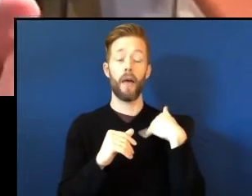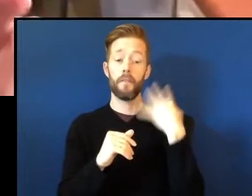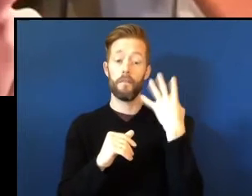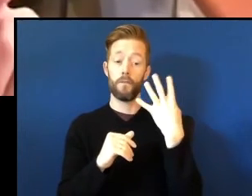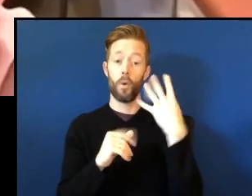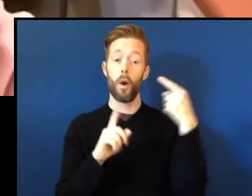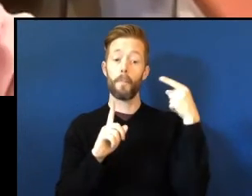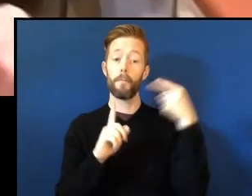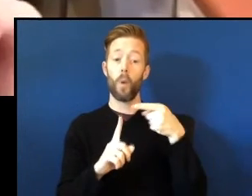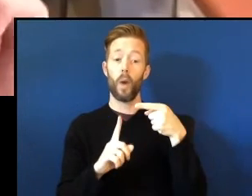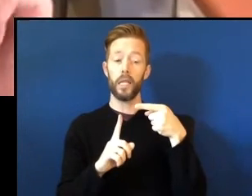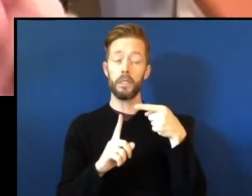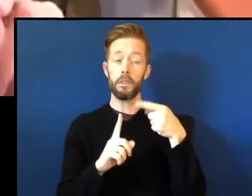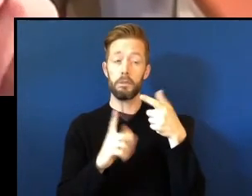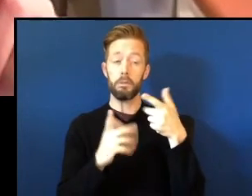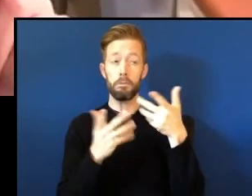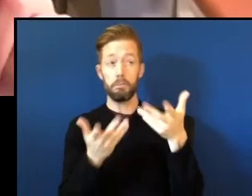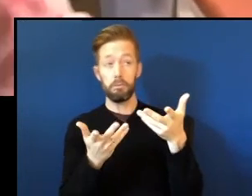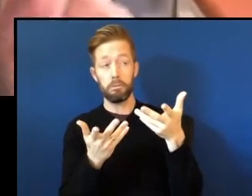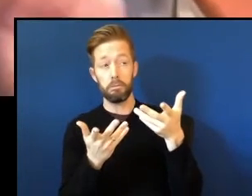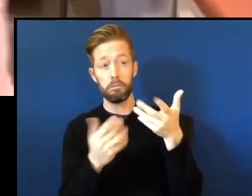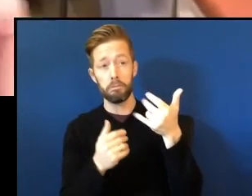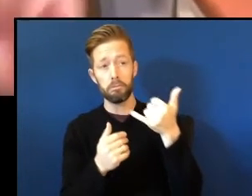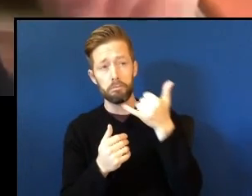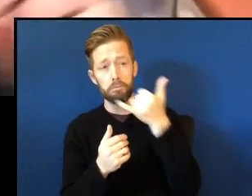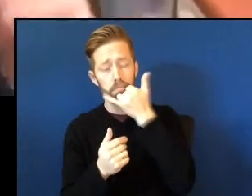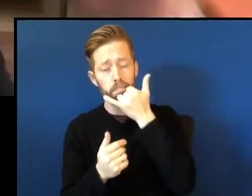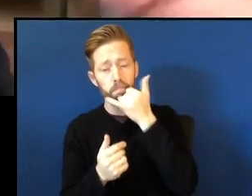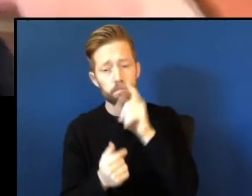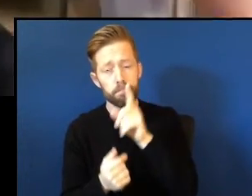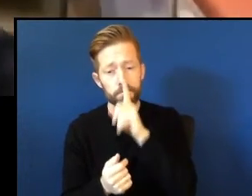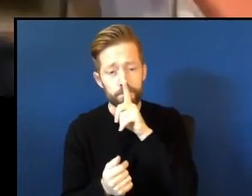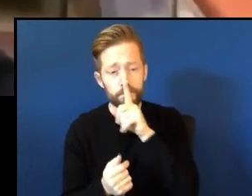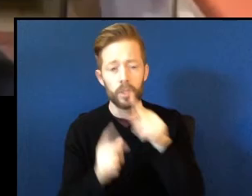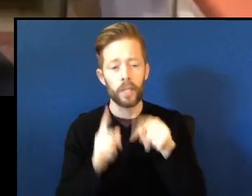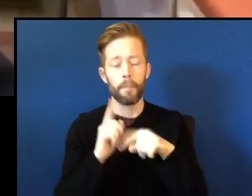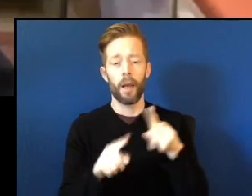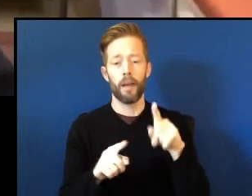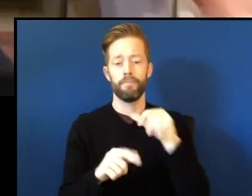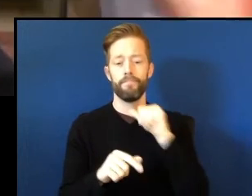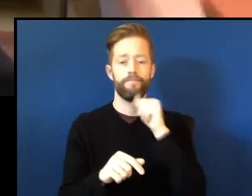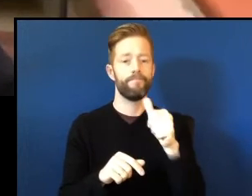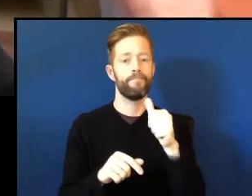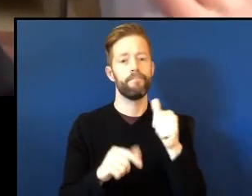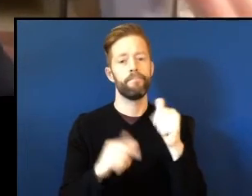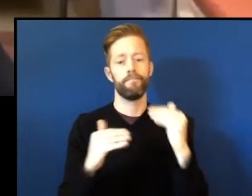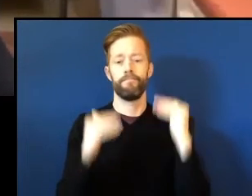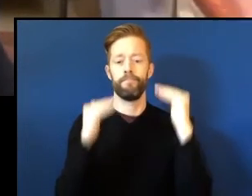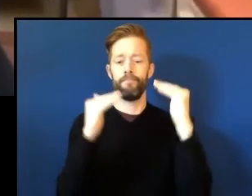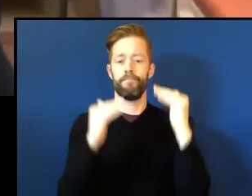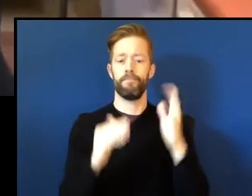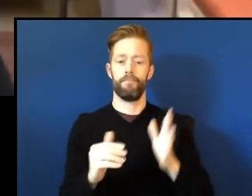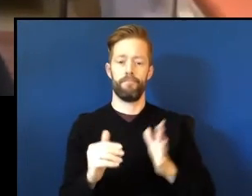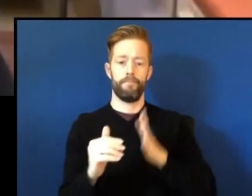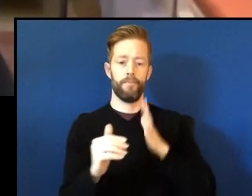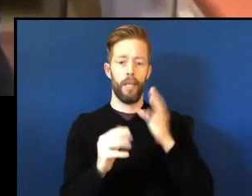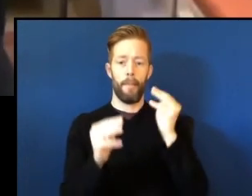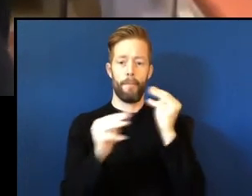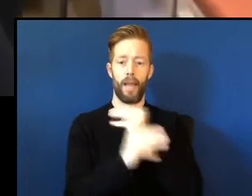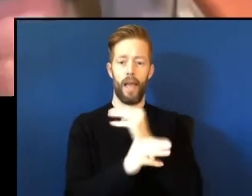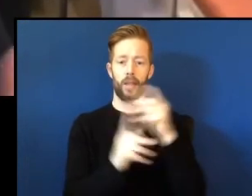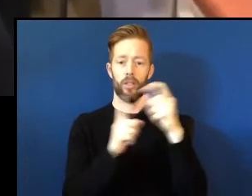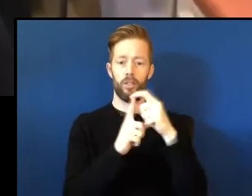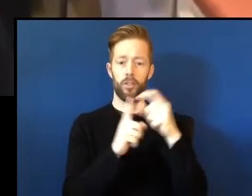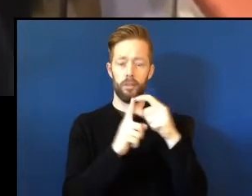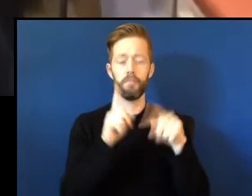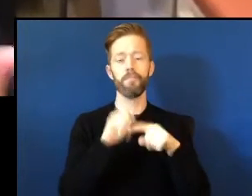points wrong? It's not necessarily wrong, right? It's just not yet moved to that formal mathematical terminology yet.